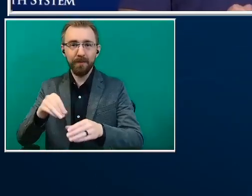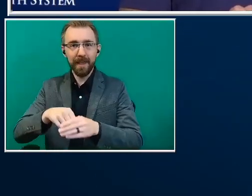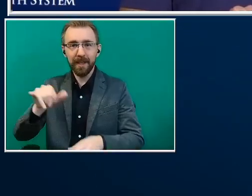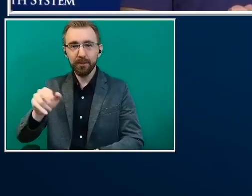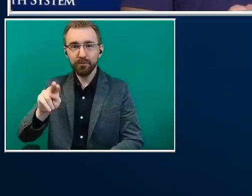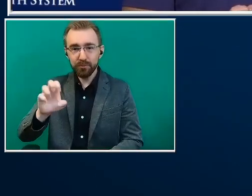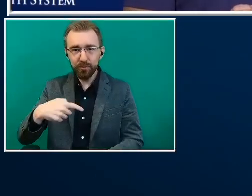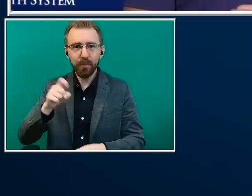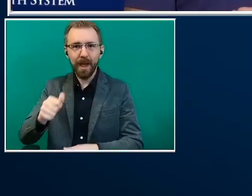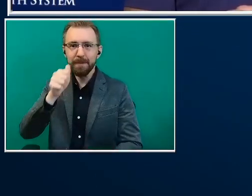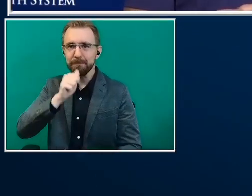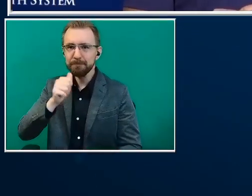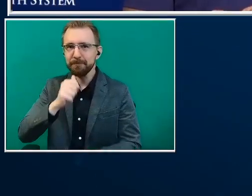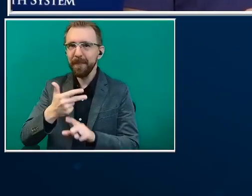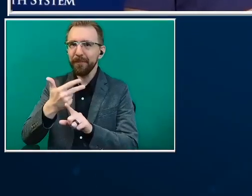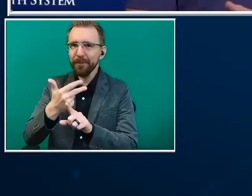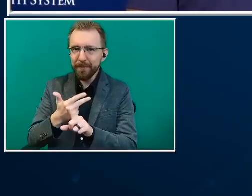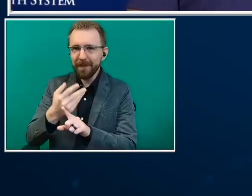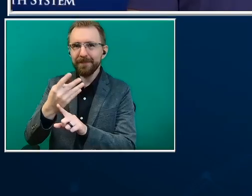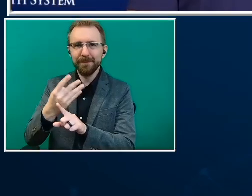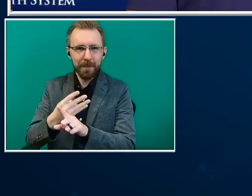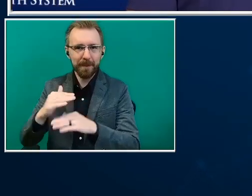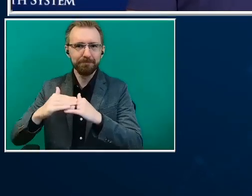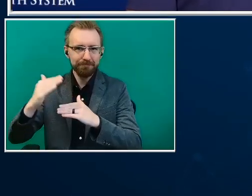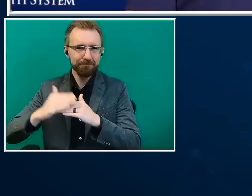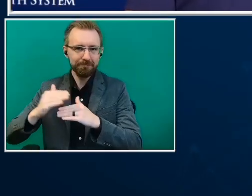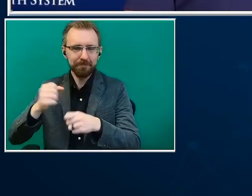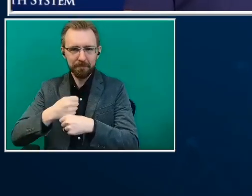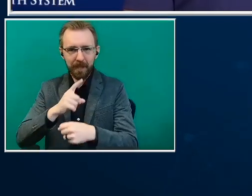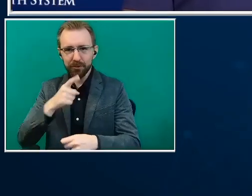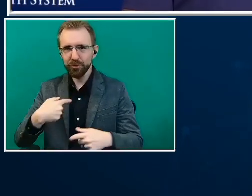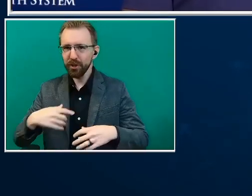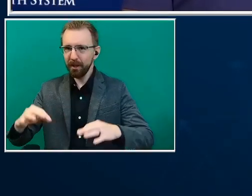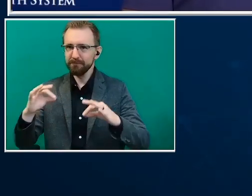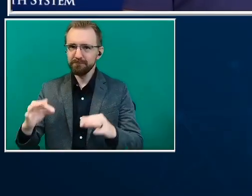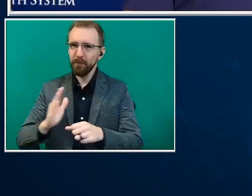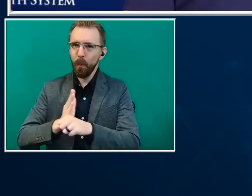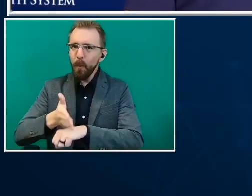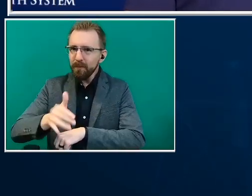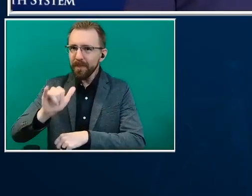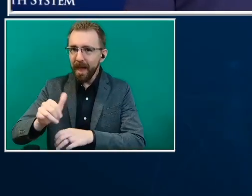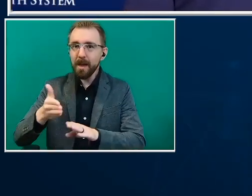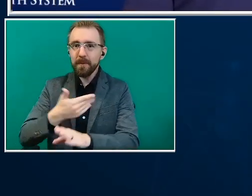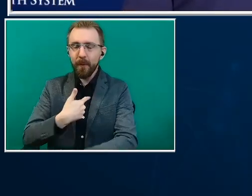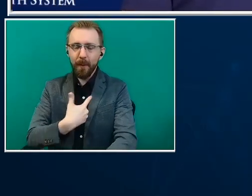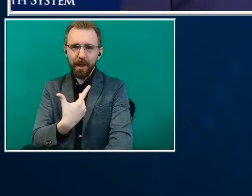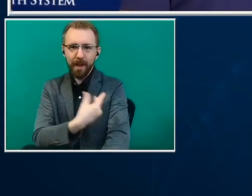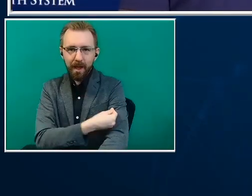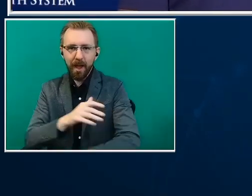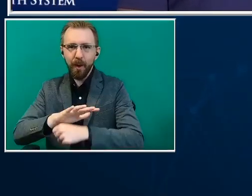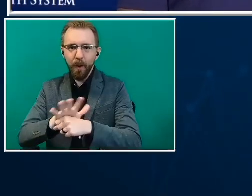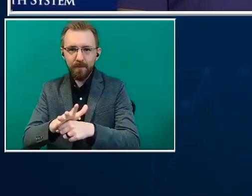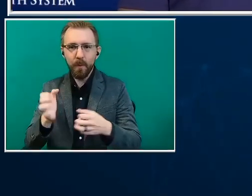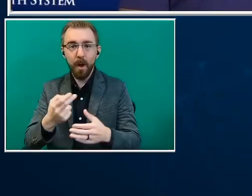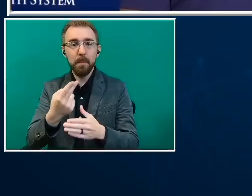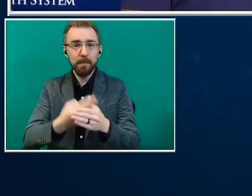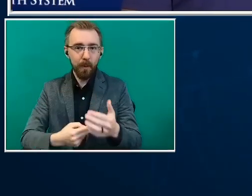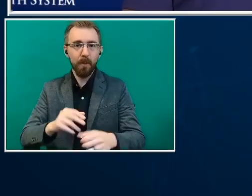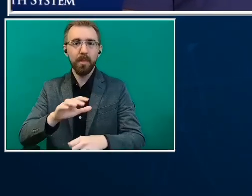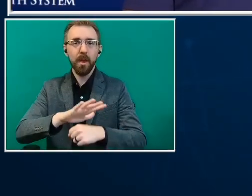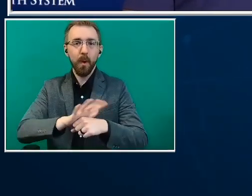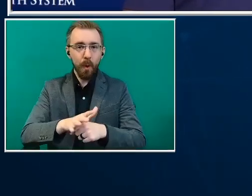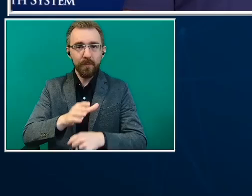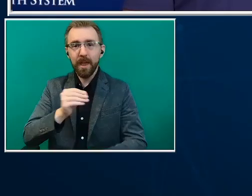3 months plus to make sure I was over that before I got my COVID vaccine. And I wanted to do both COVID and influenza today.